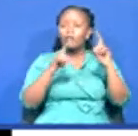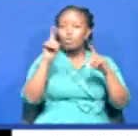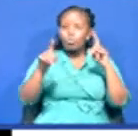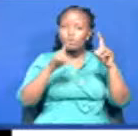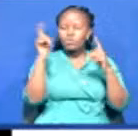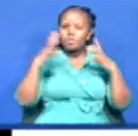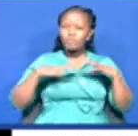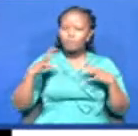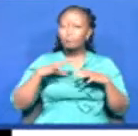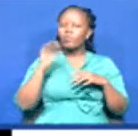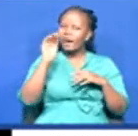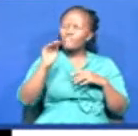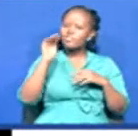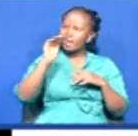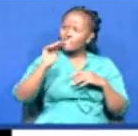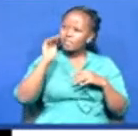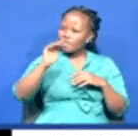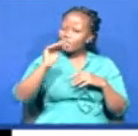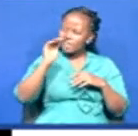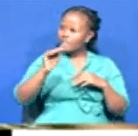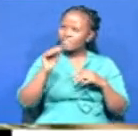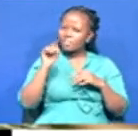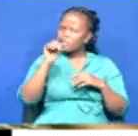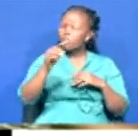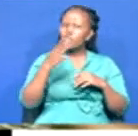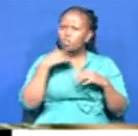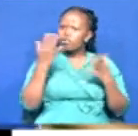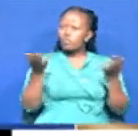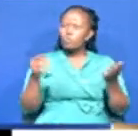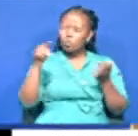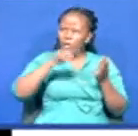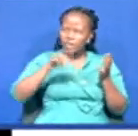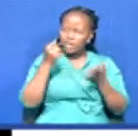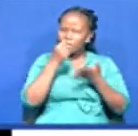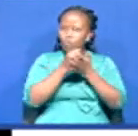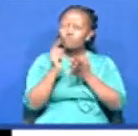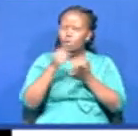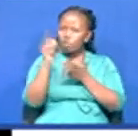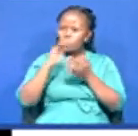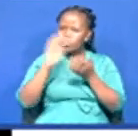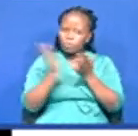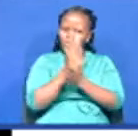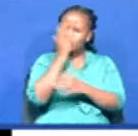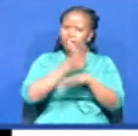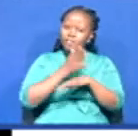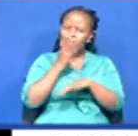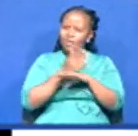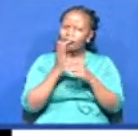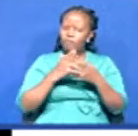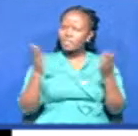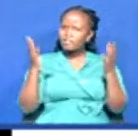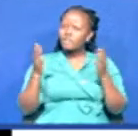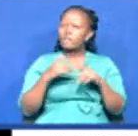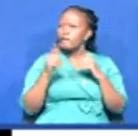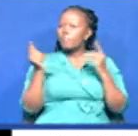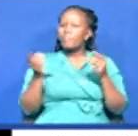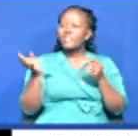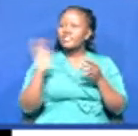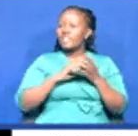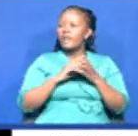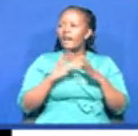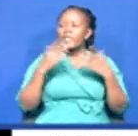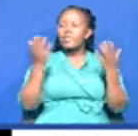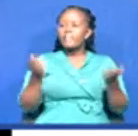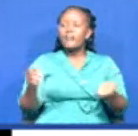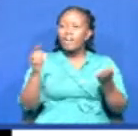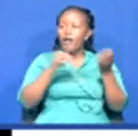asking is, you want us to help you to fight counterfeiting, but then how can we identify counterfeit